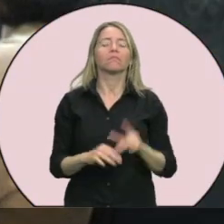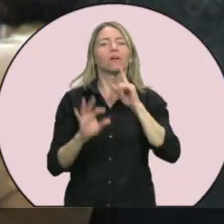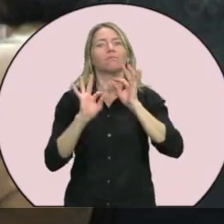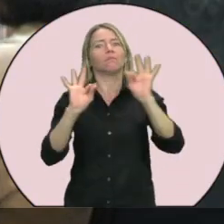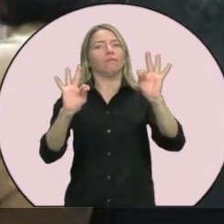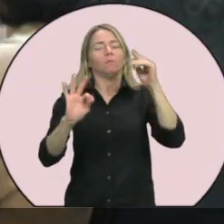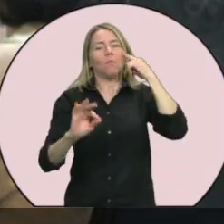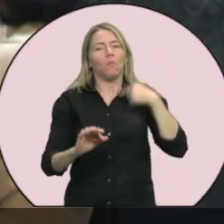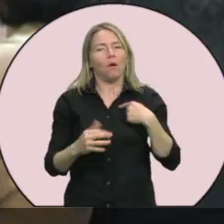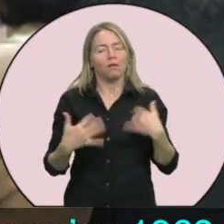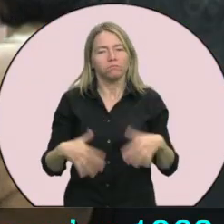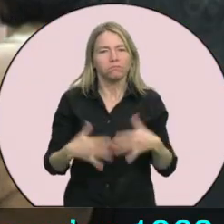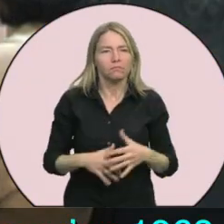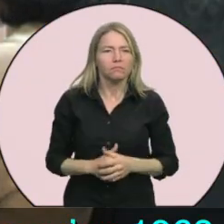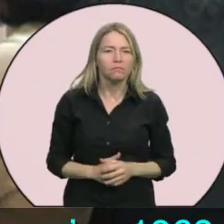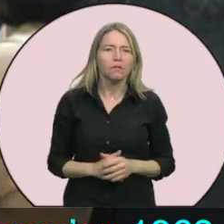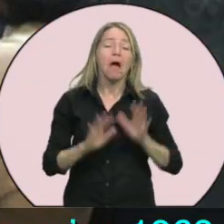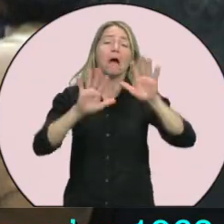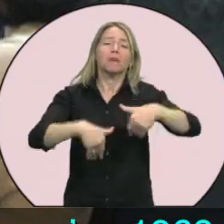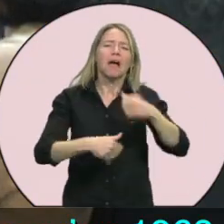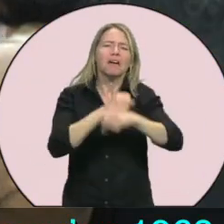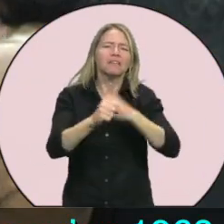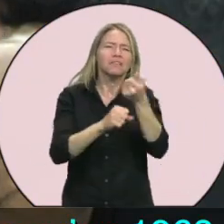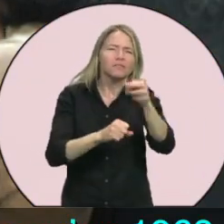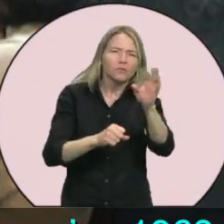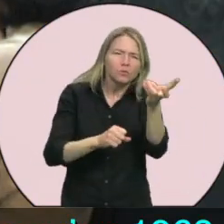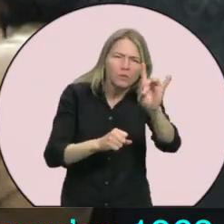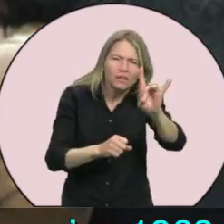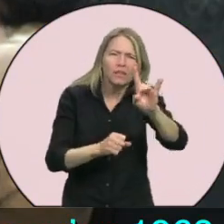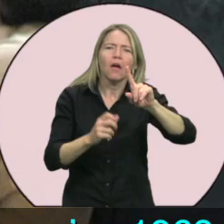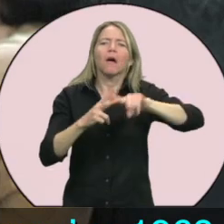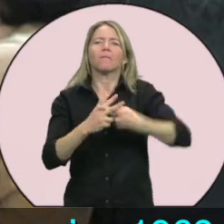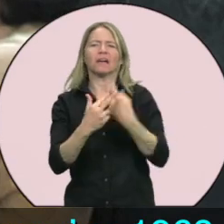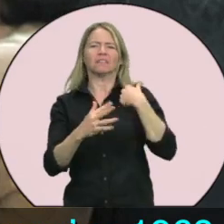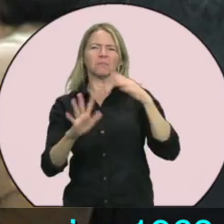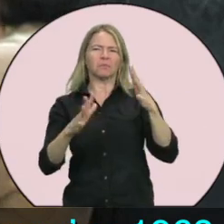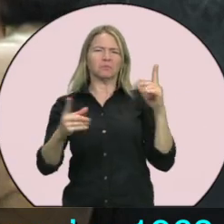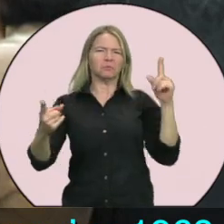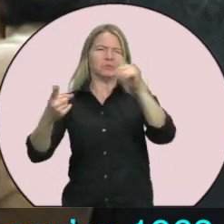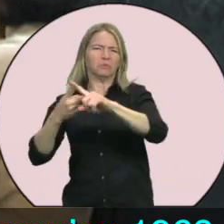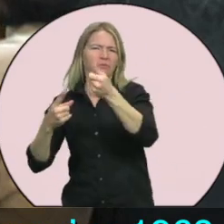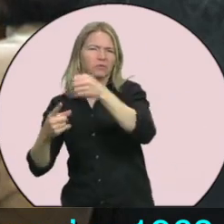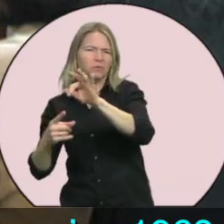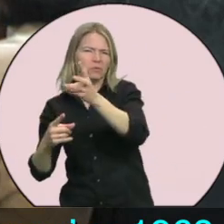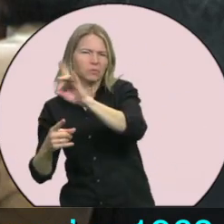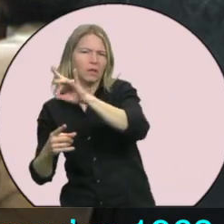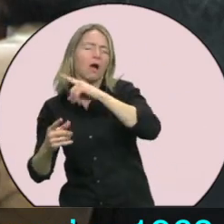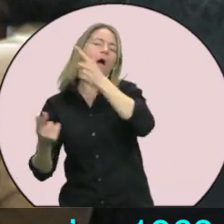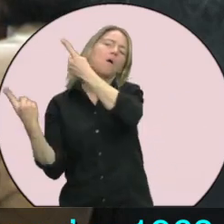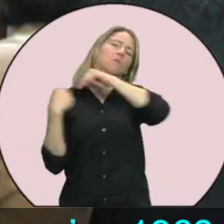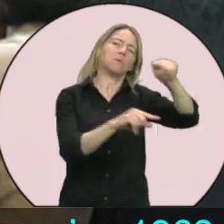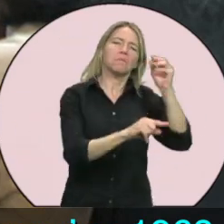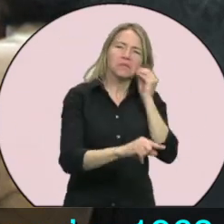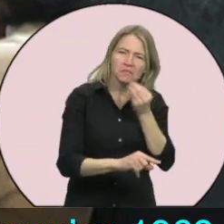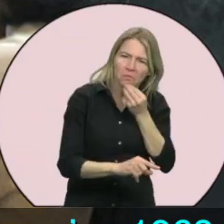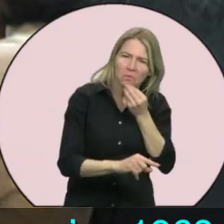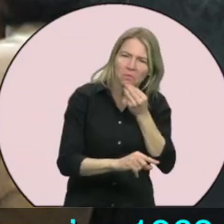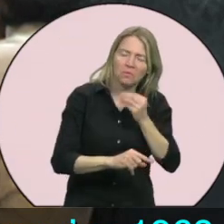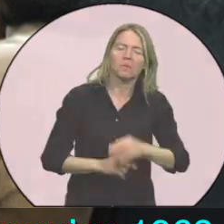for me. And then 1968, like I said, I was there till 68. Came back home, and